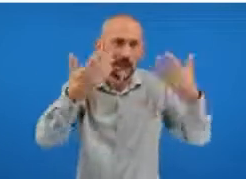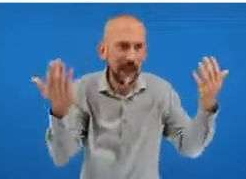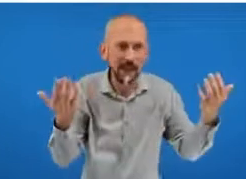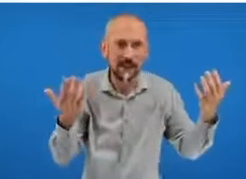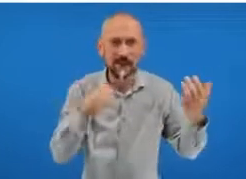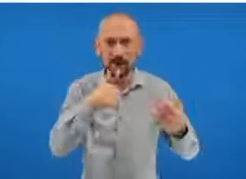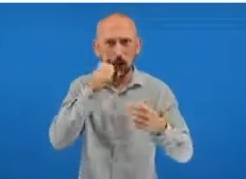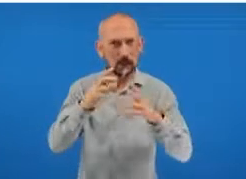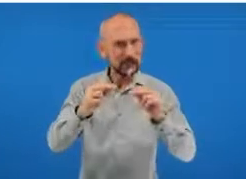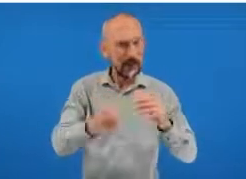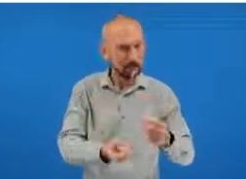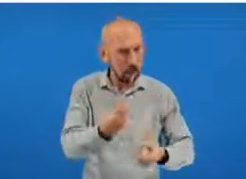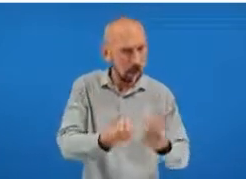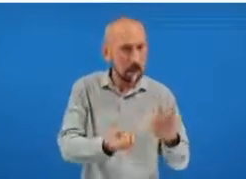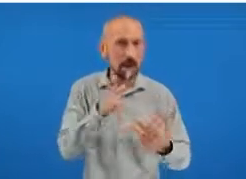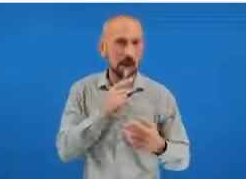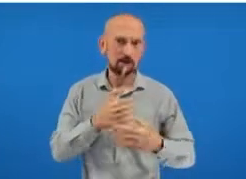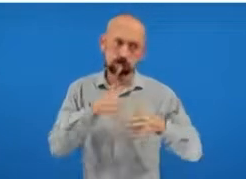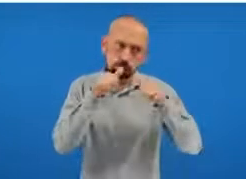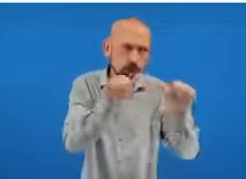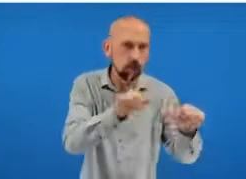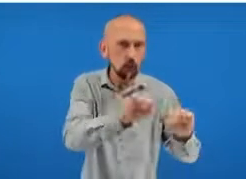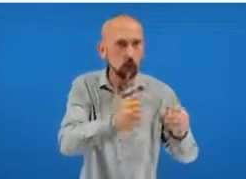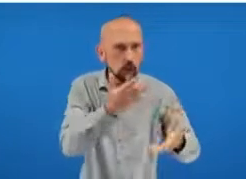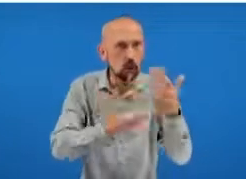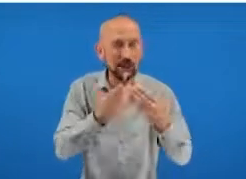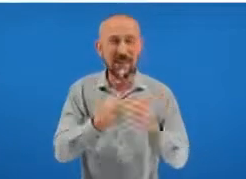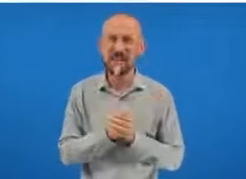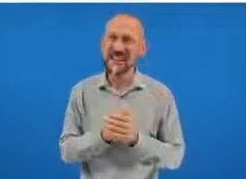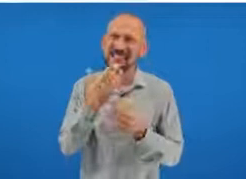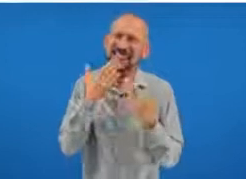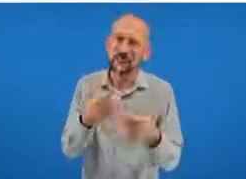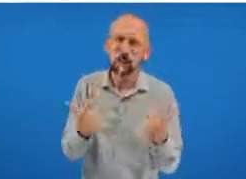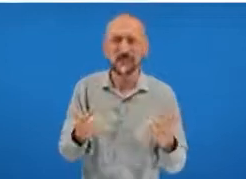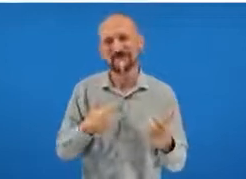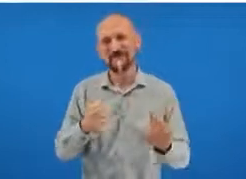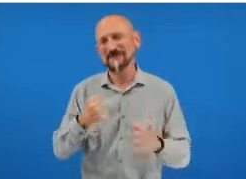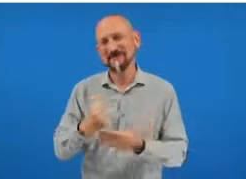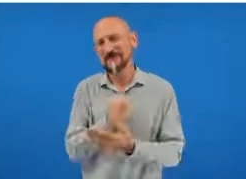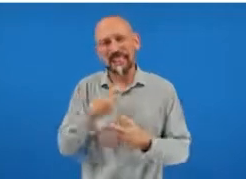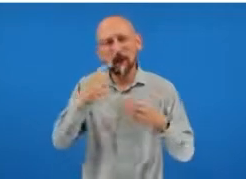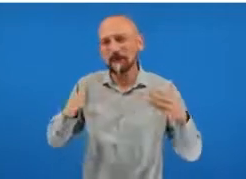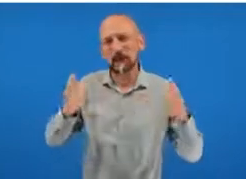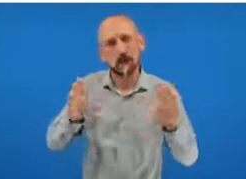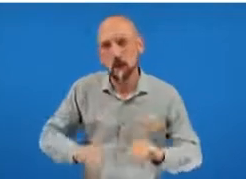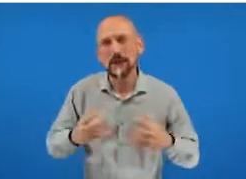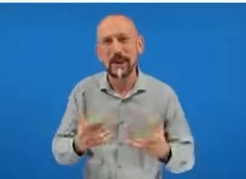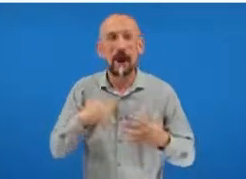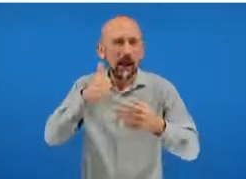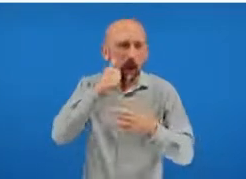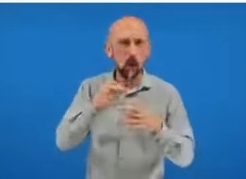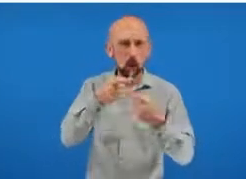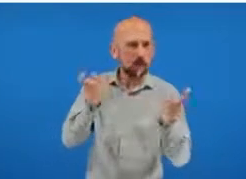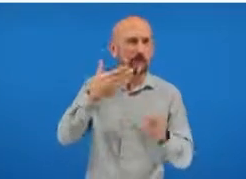hear you talking. Thank you so much. I think we're going to have to close there. I know that all of our speakers have said that they're really happy to be